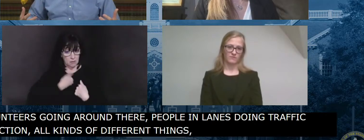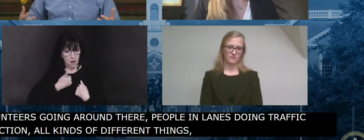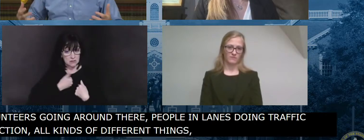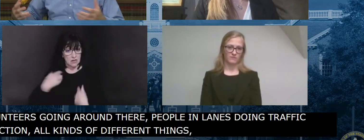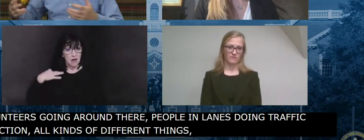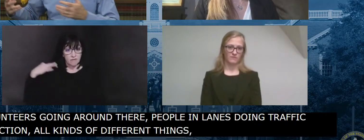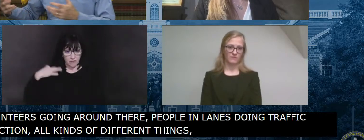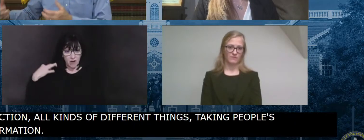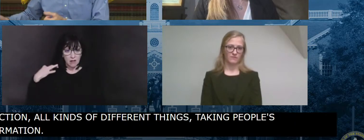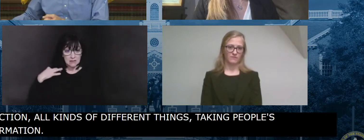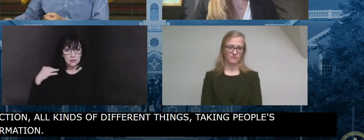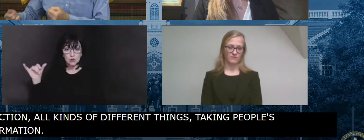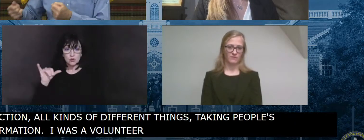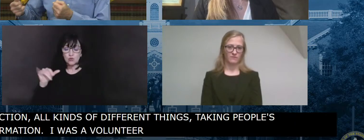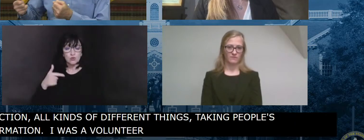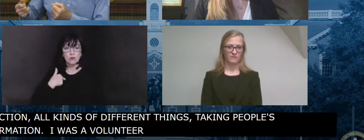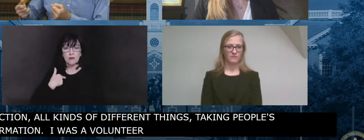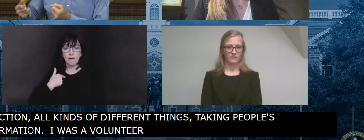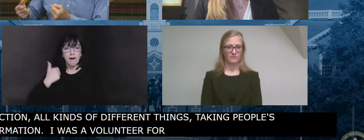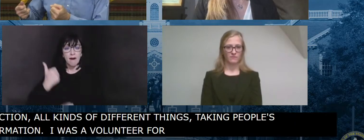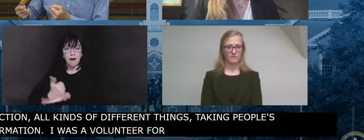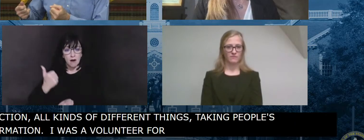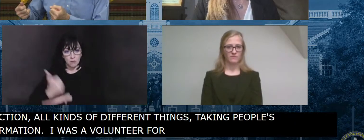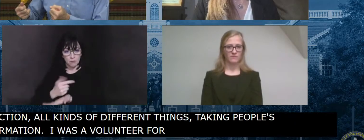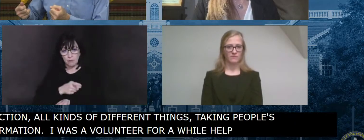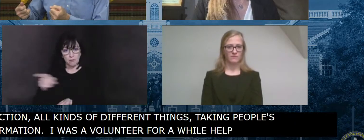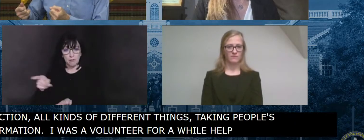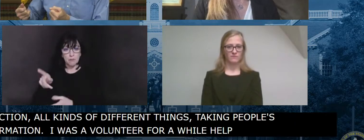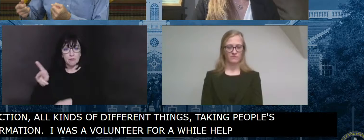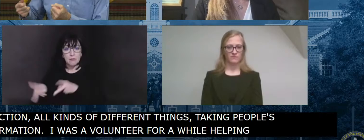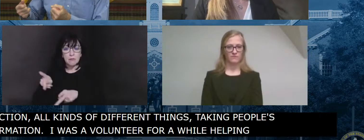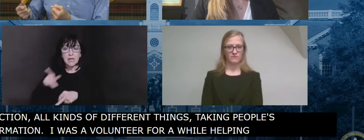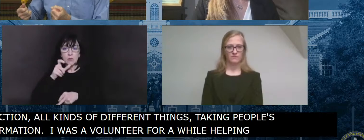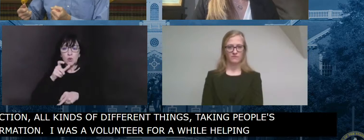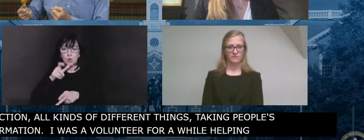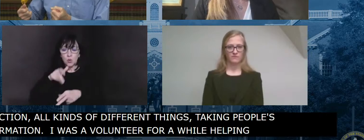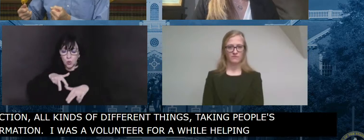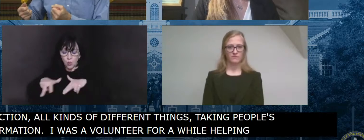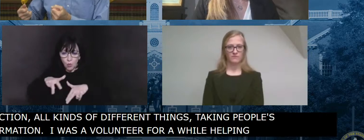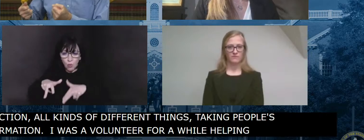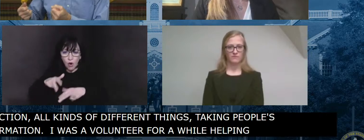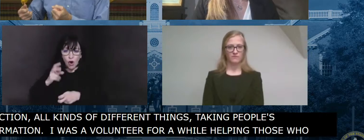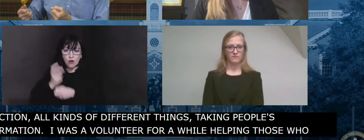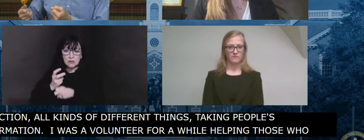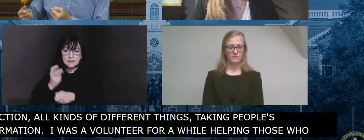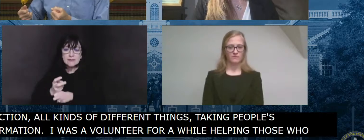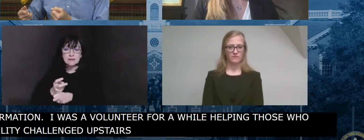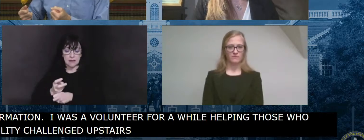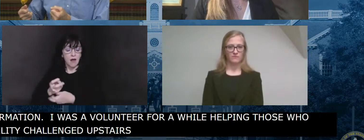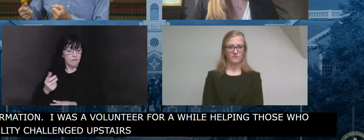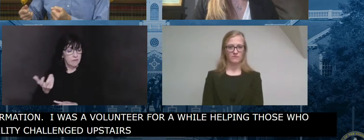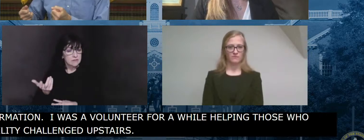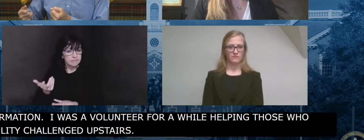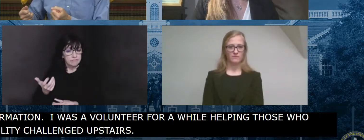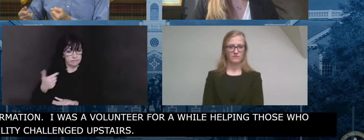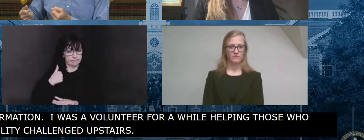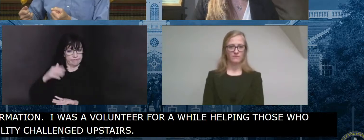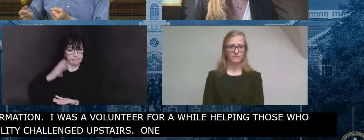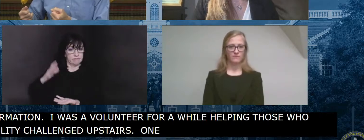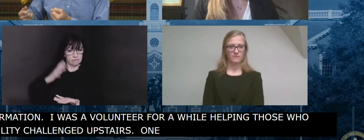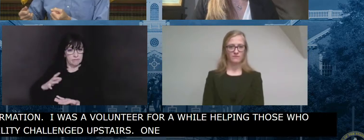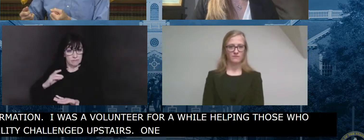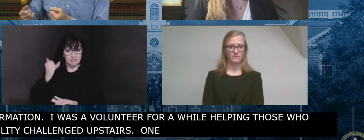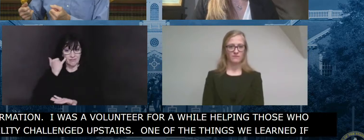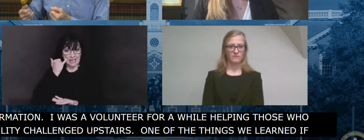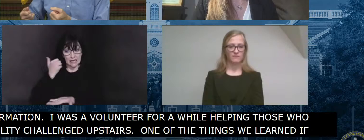my time helping those who were mobility challenged upstairs. One of the things we learned is if you're going to do 65